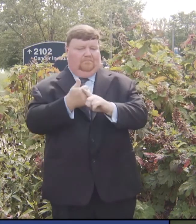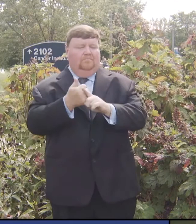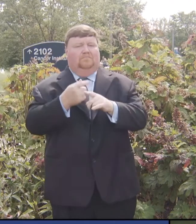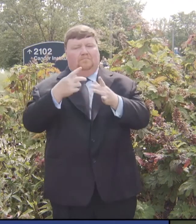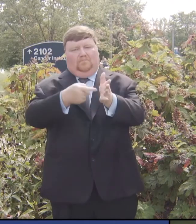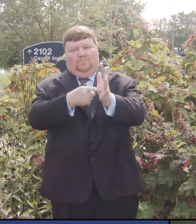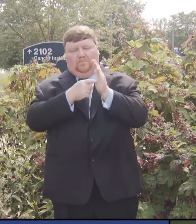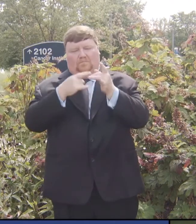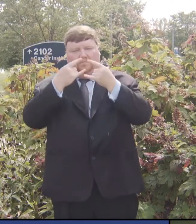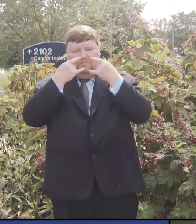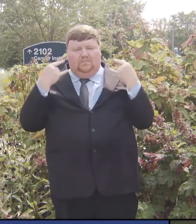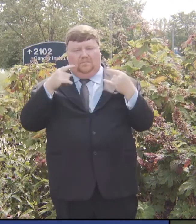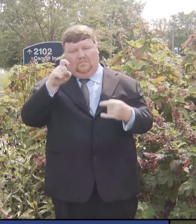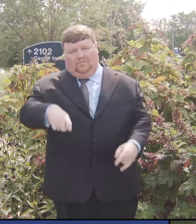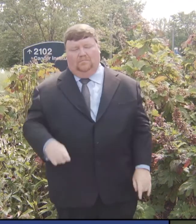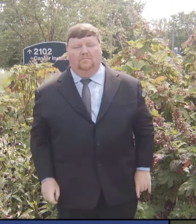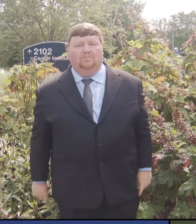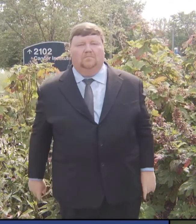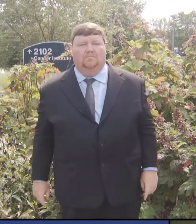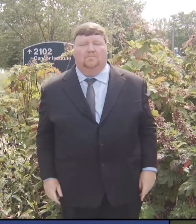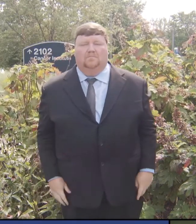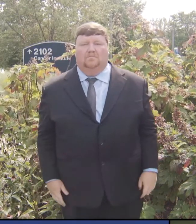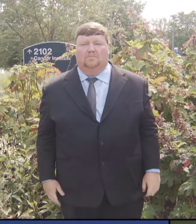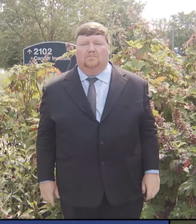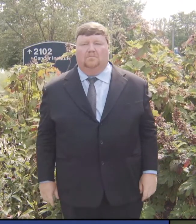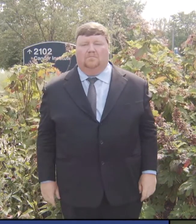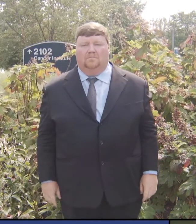requirement. Yeah.